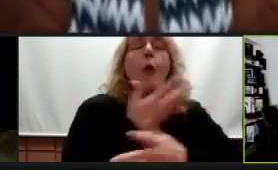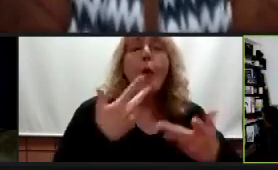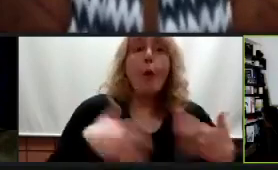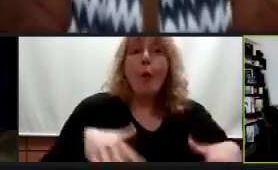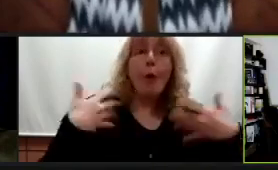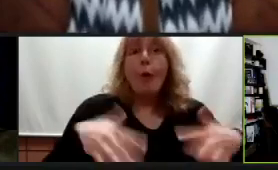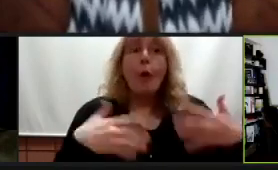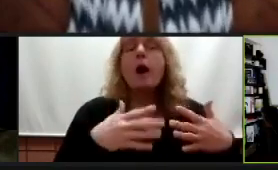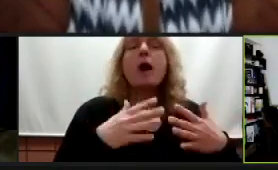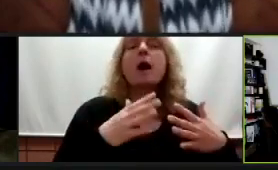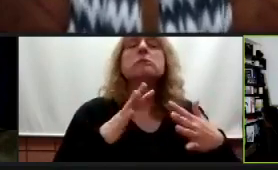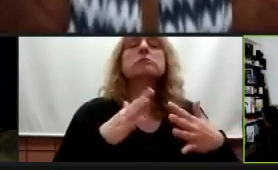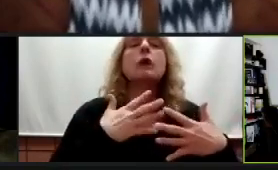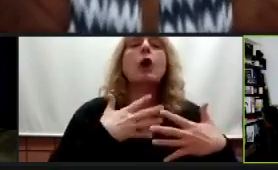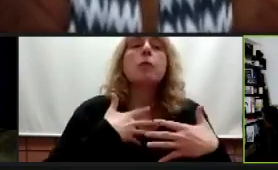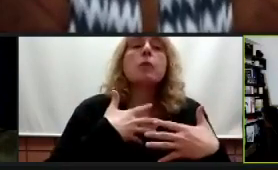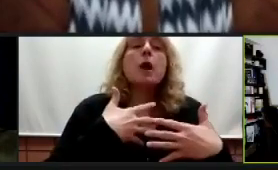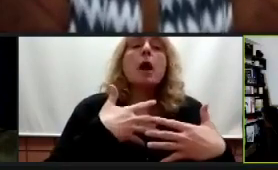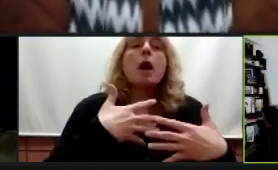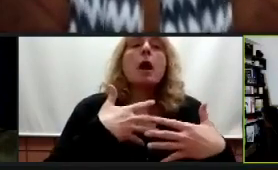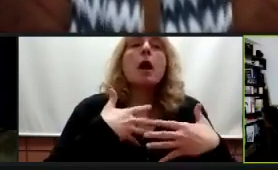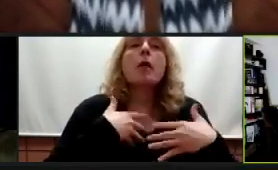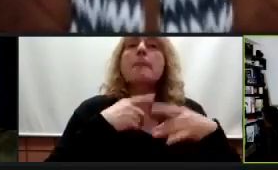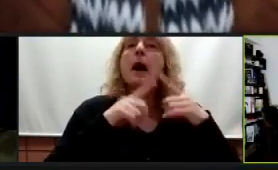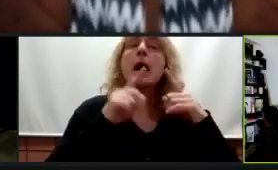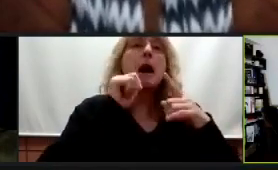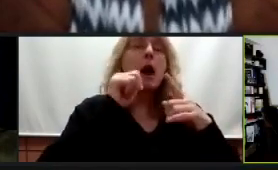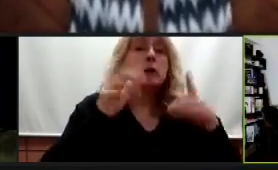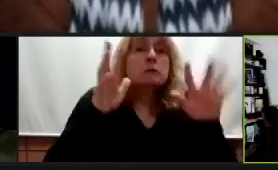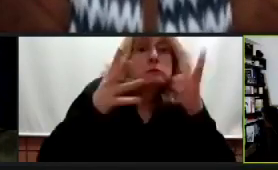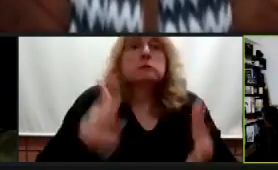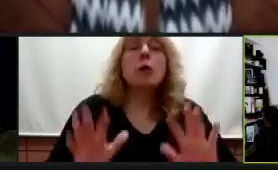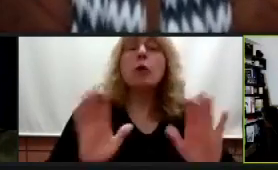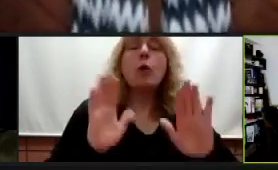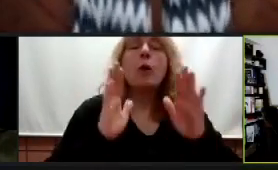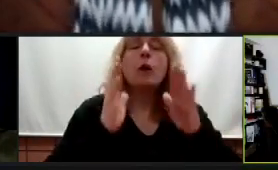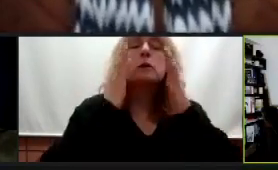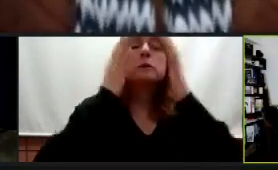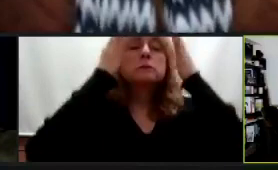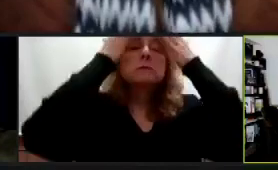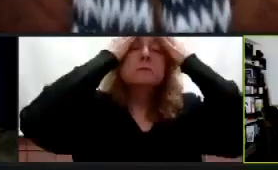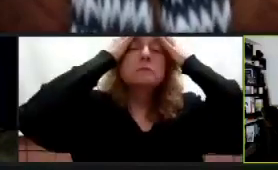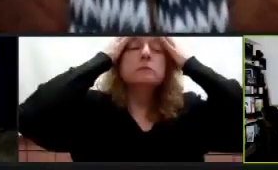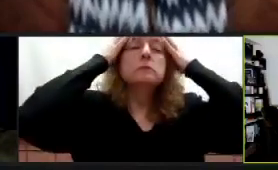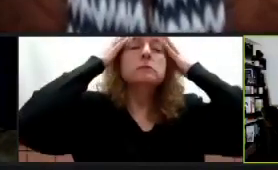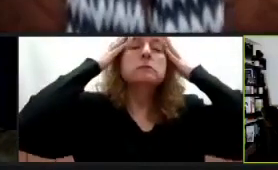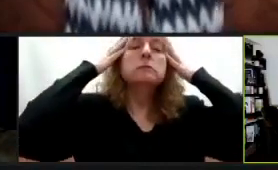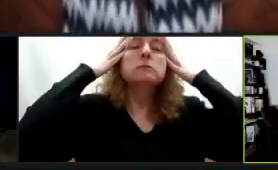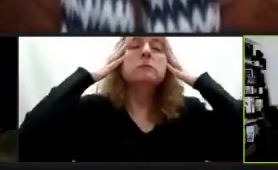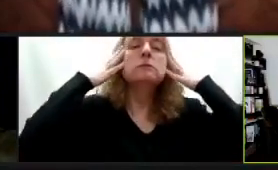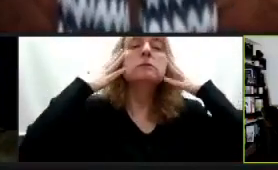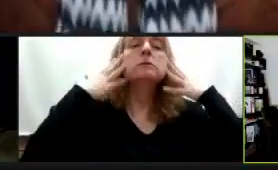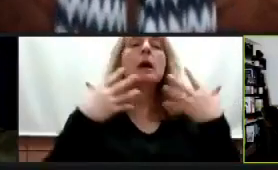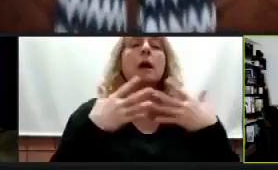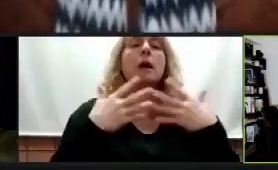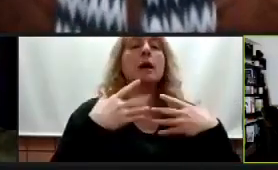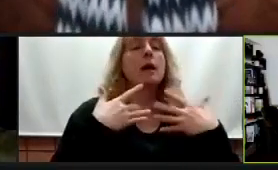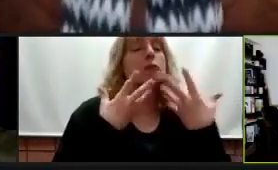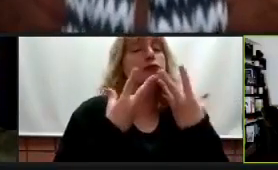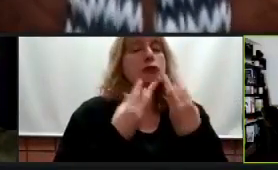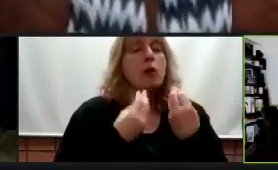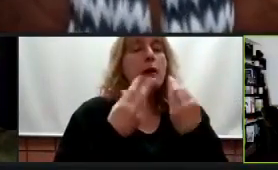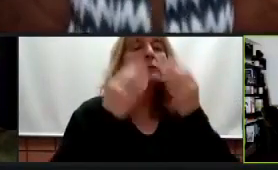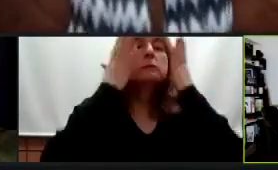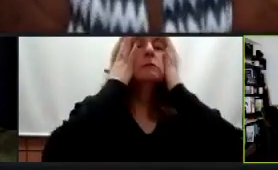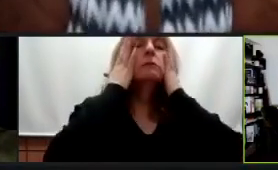in, and instead of shaking, let's do a brush, gentle brush. Down one arm